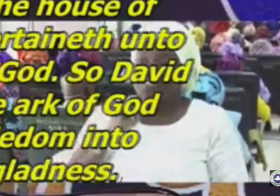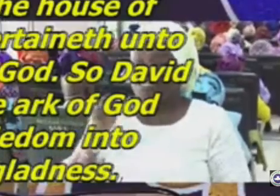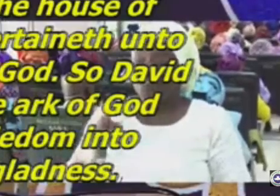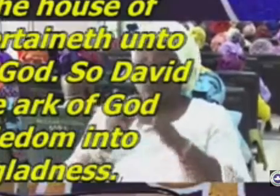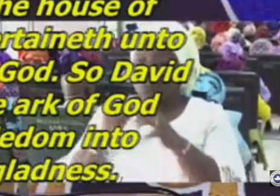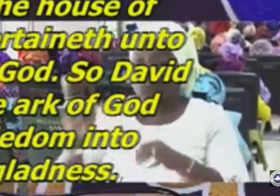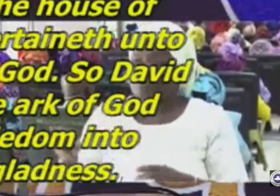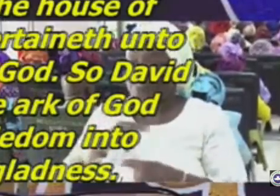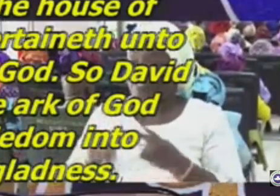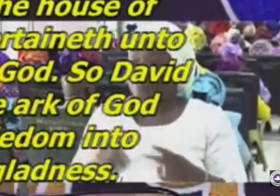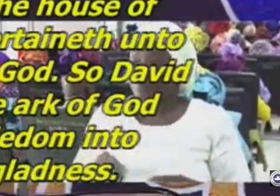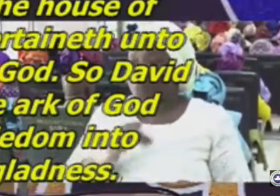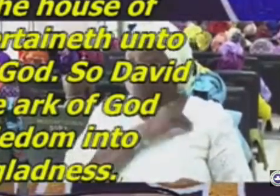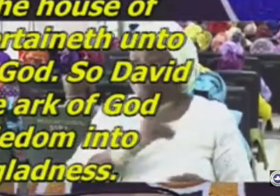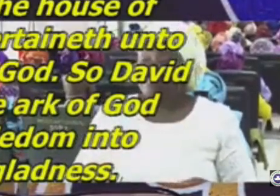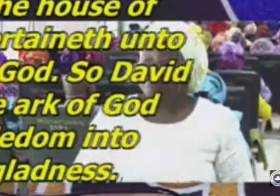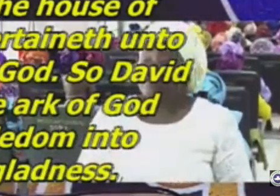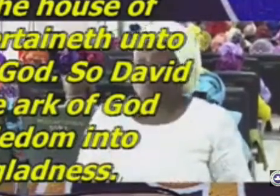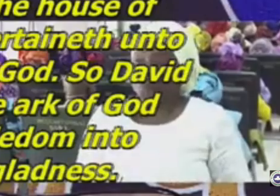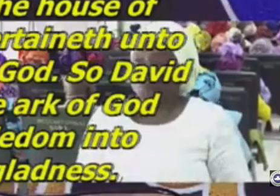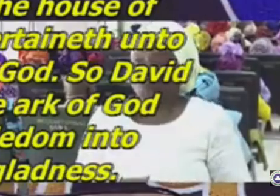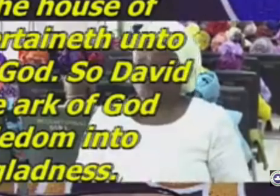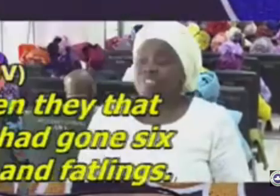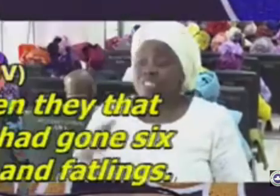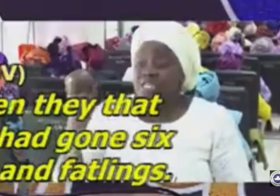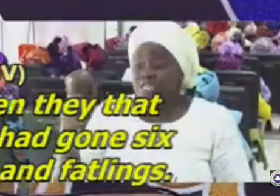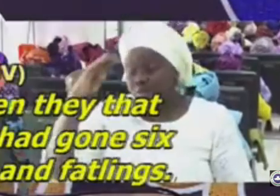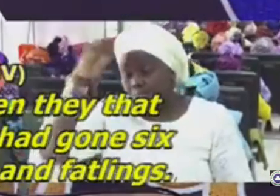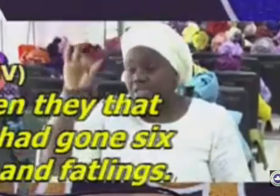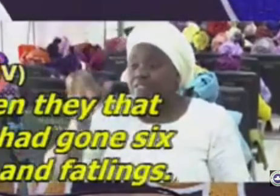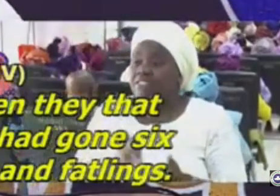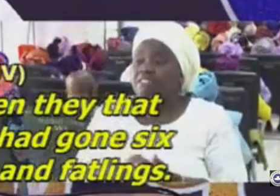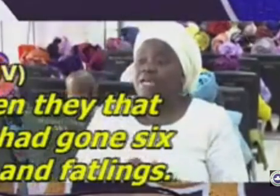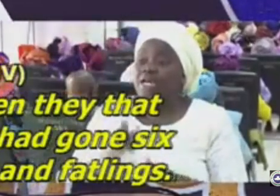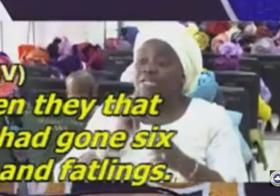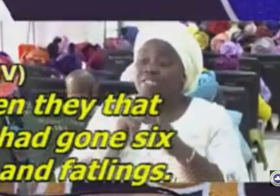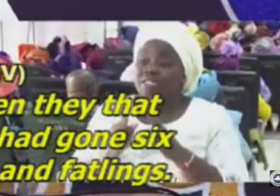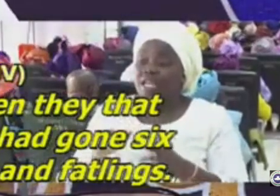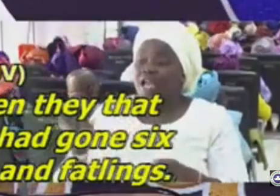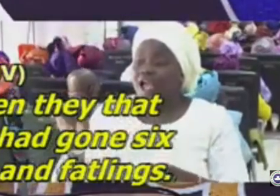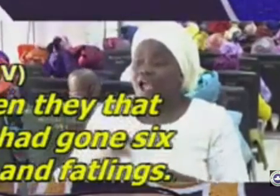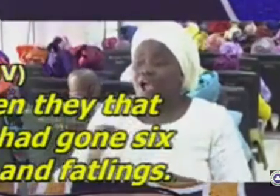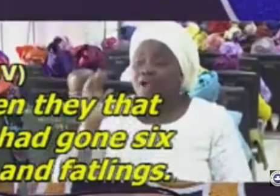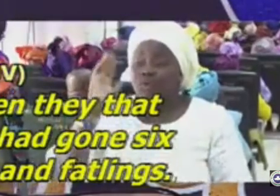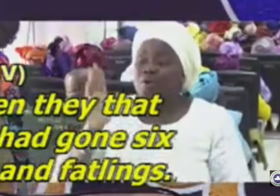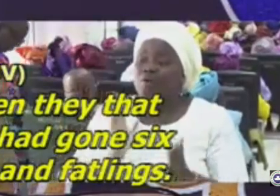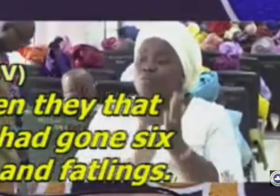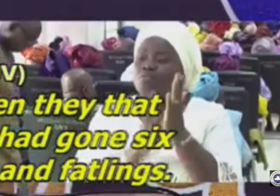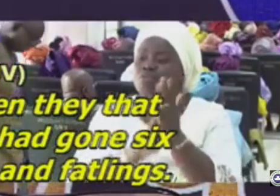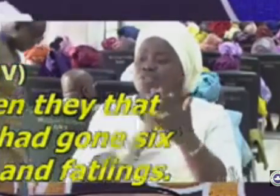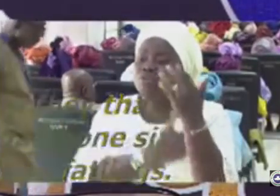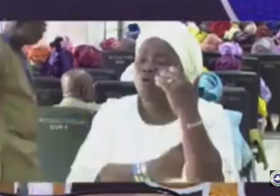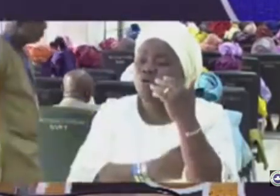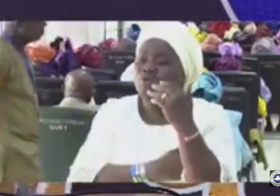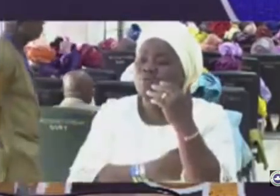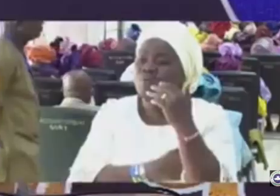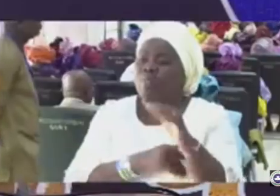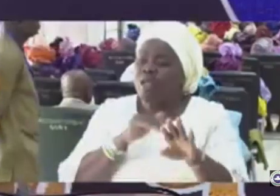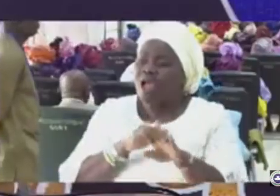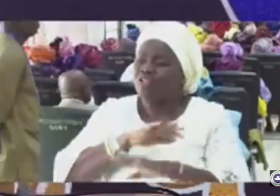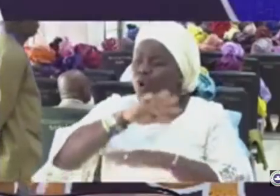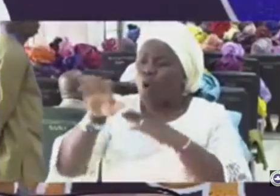the Lord at all times. His praise shall continually be in my mouth." He gave us